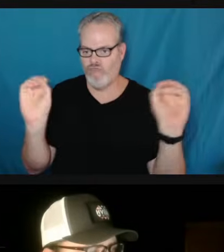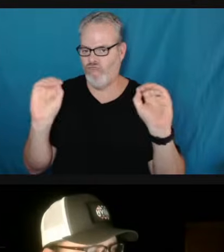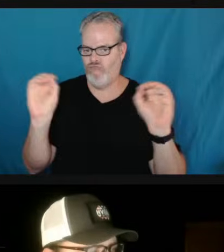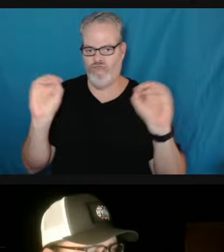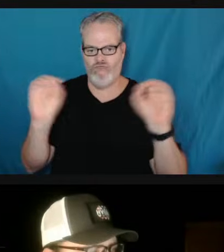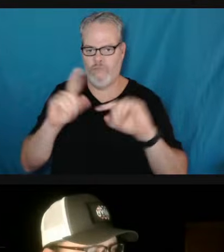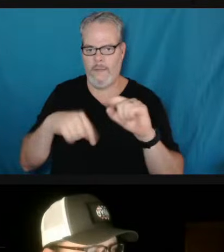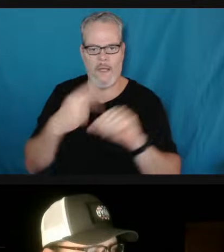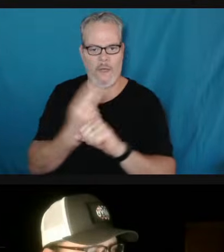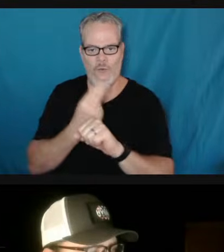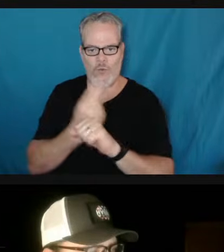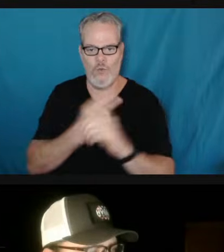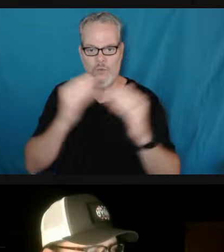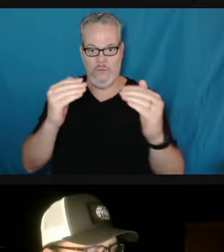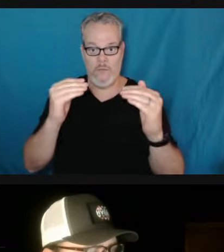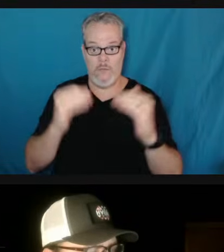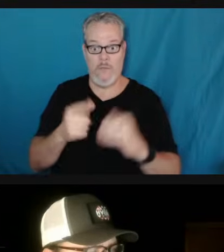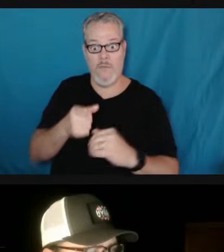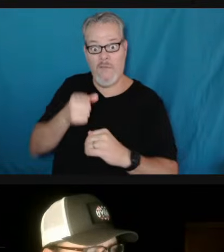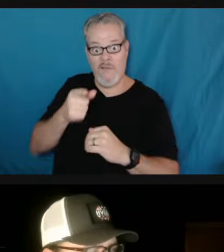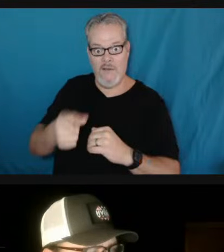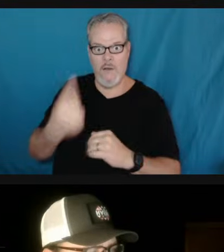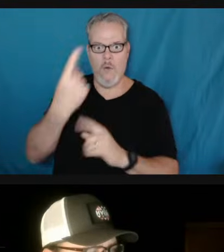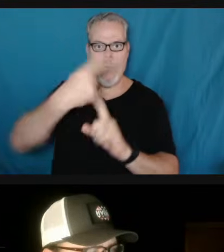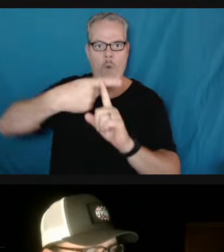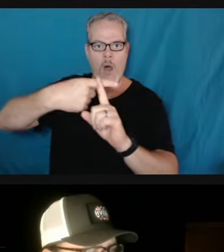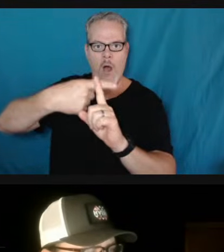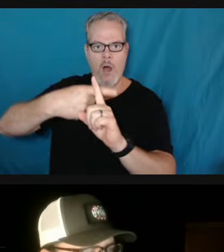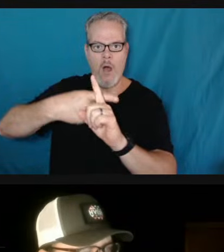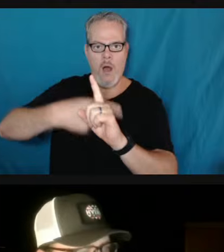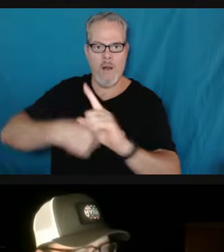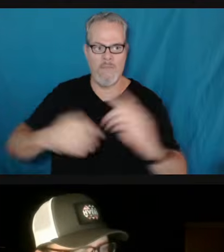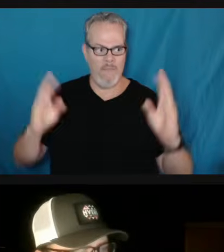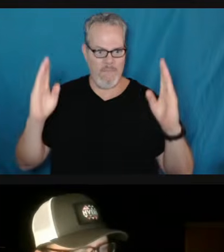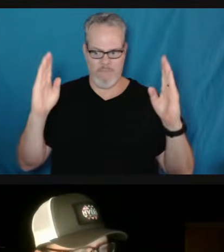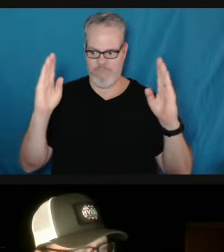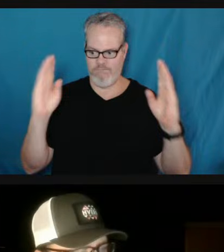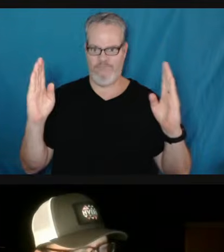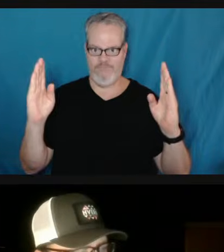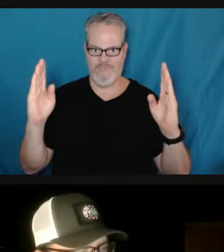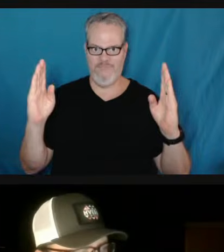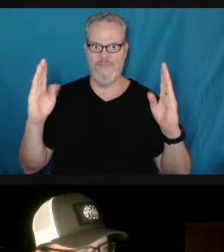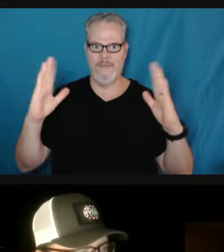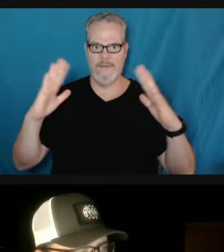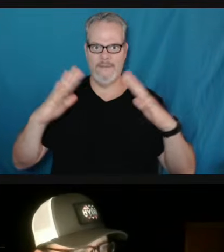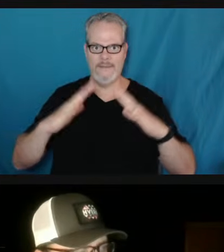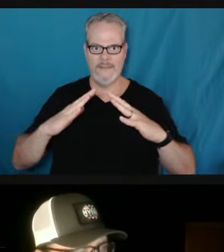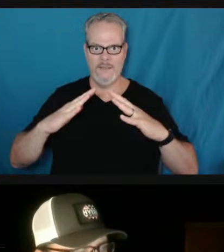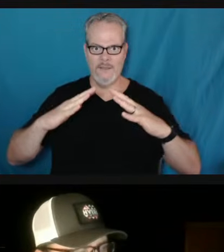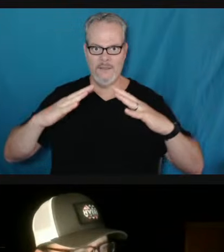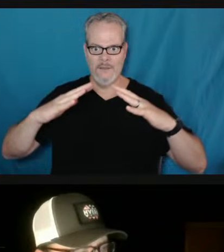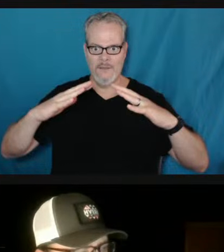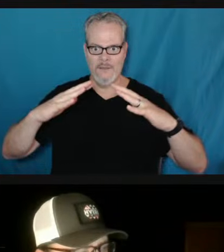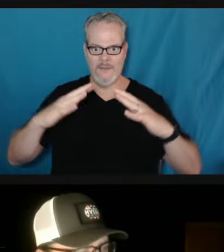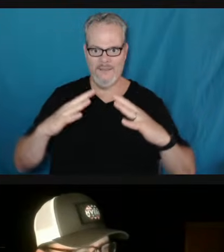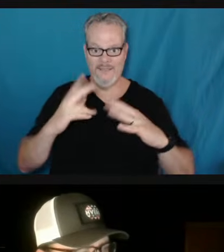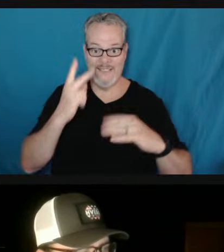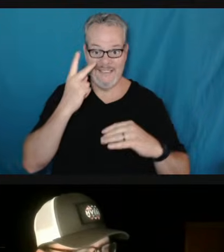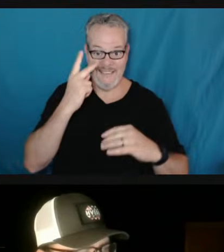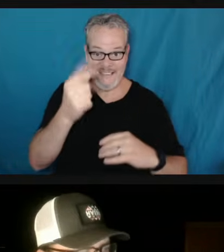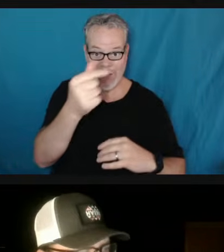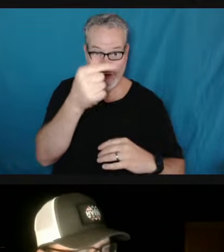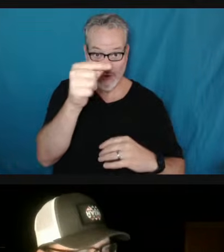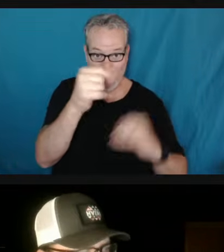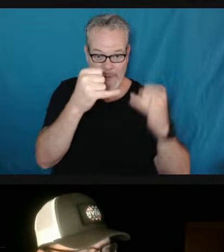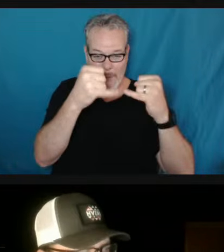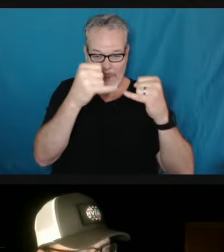Zooming out to a 1 month window now for our tilt. There is the East Rift in green, generally downwards with a few little